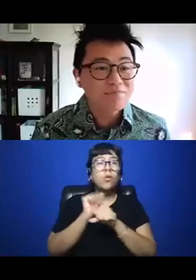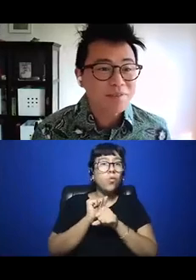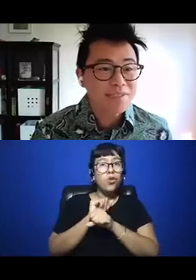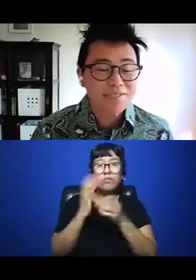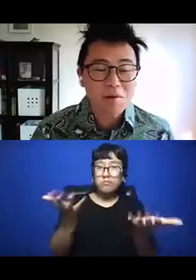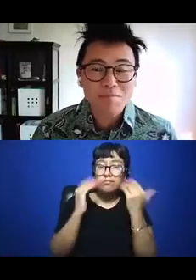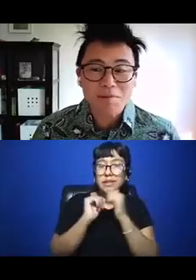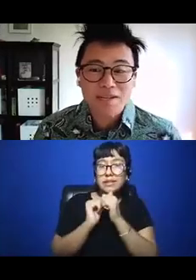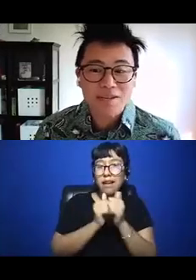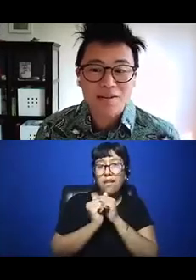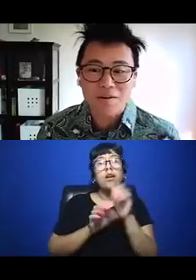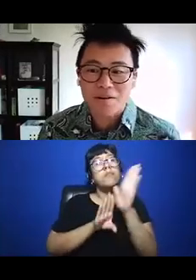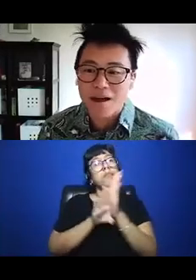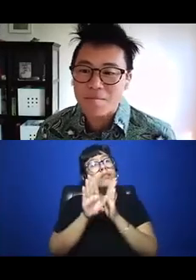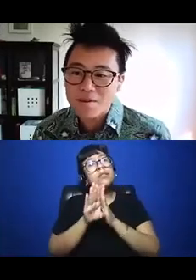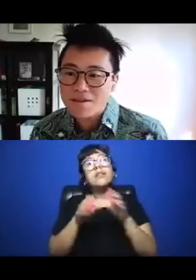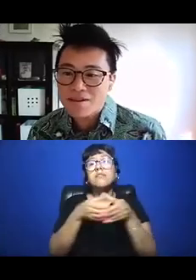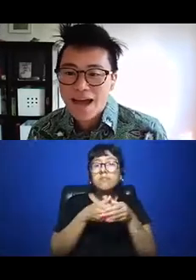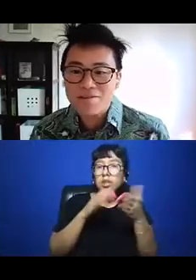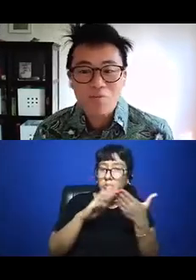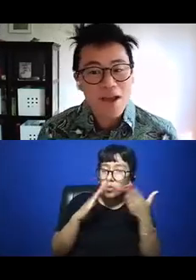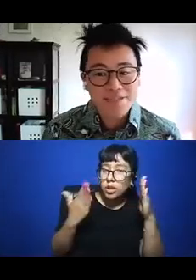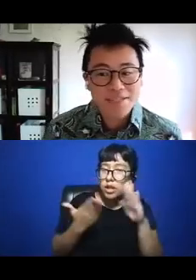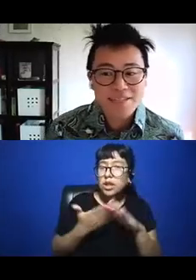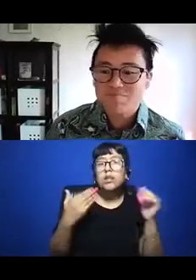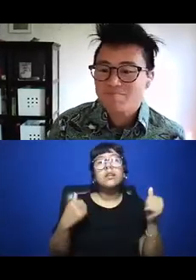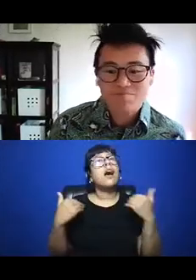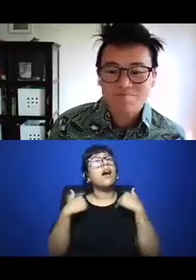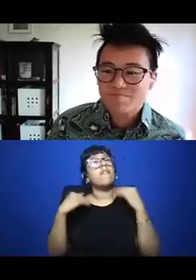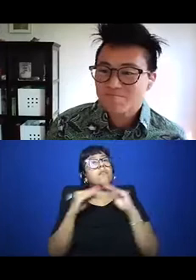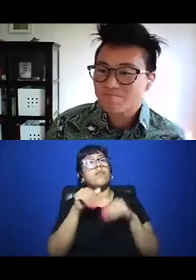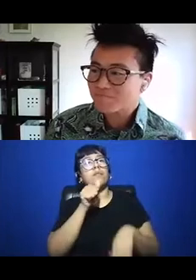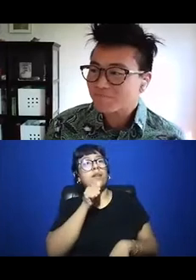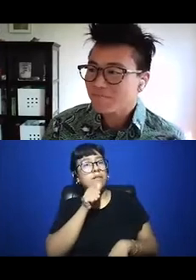like building small community, or having more privacy